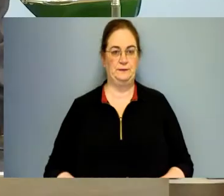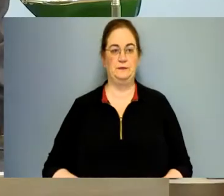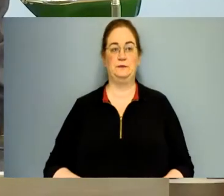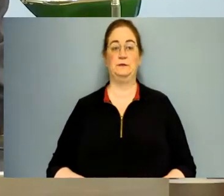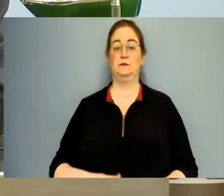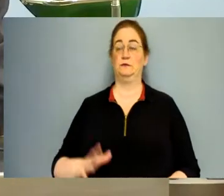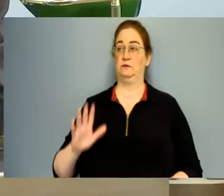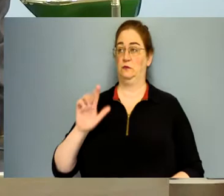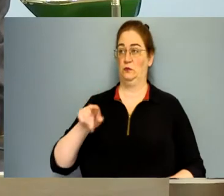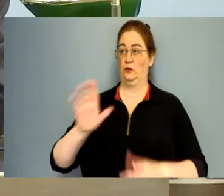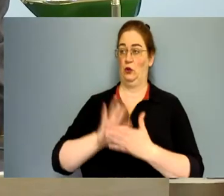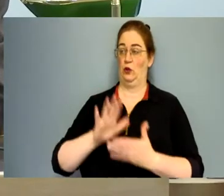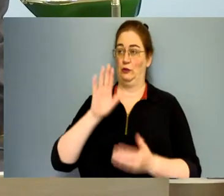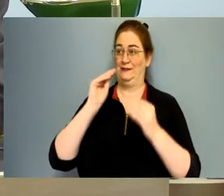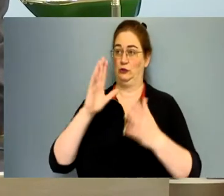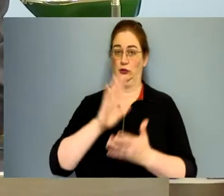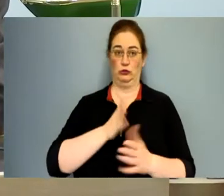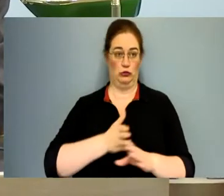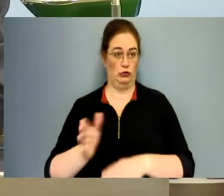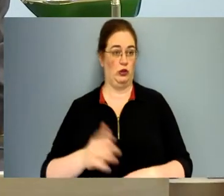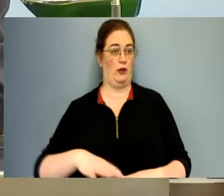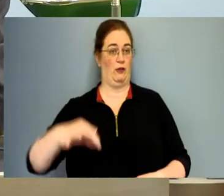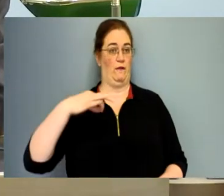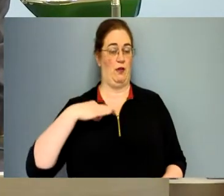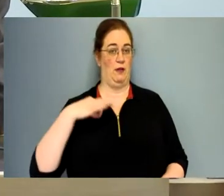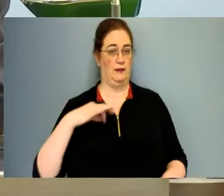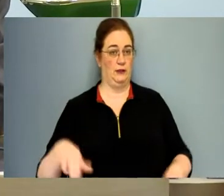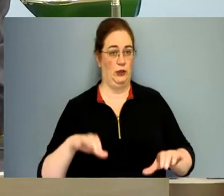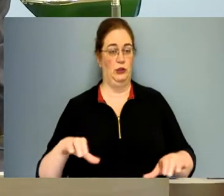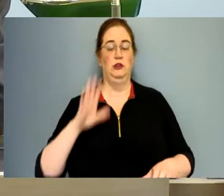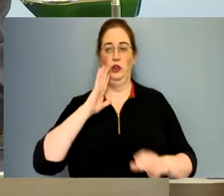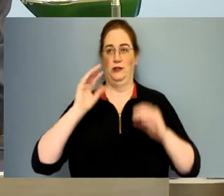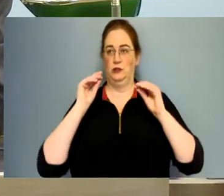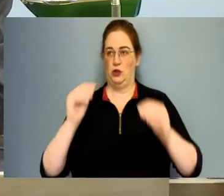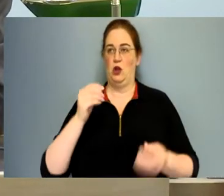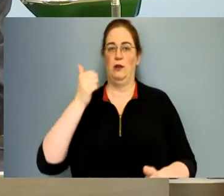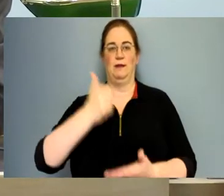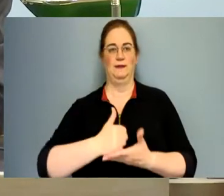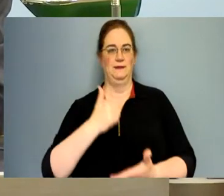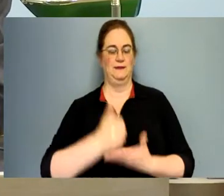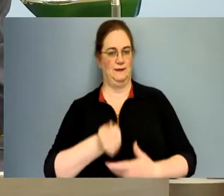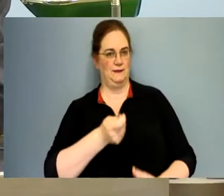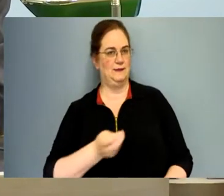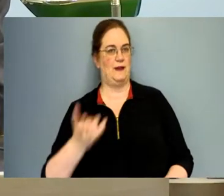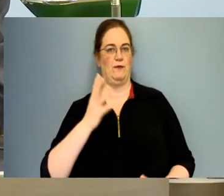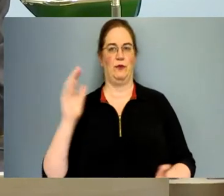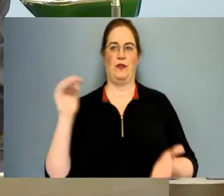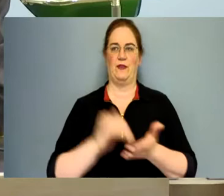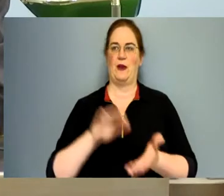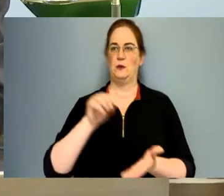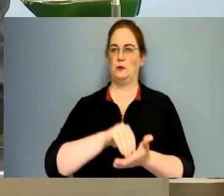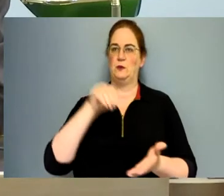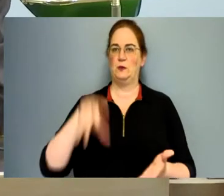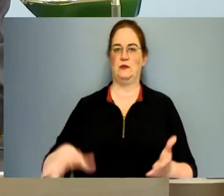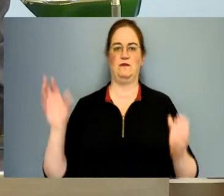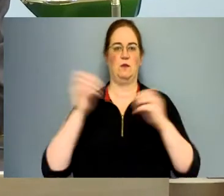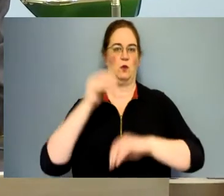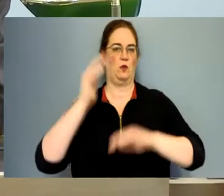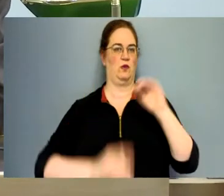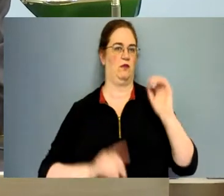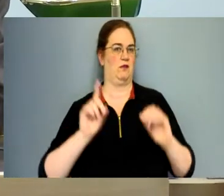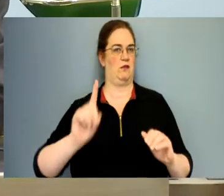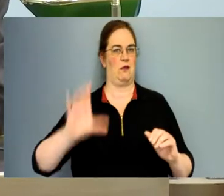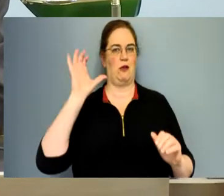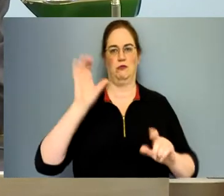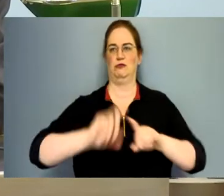Eubank's teaching career and volunteerism, she has taught and assisted several thousand students from more than